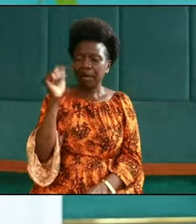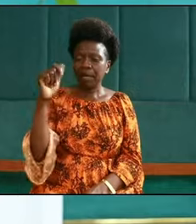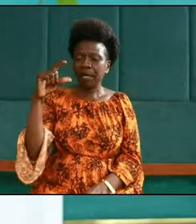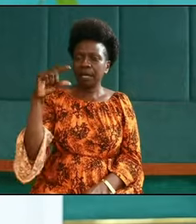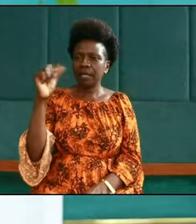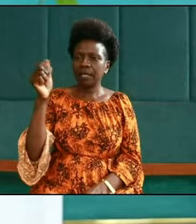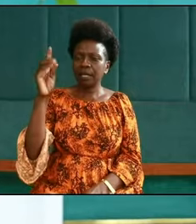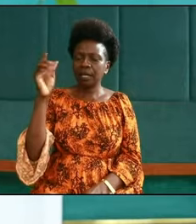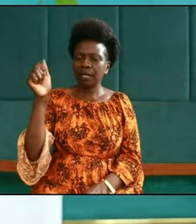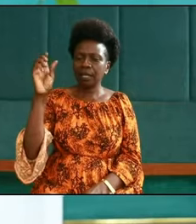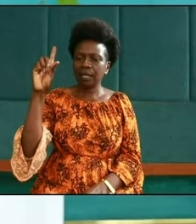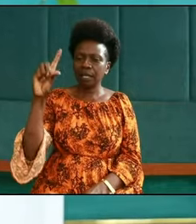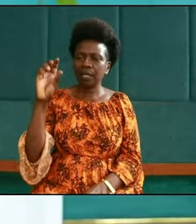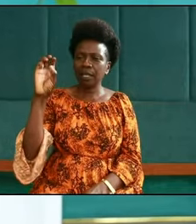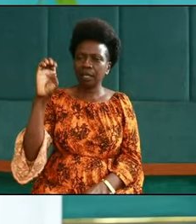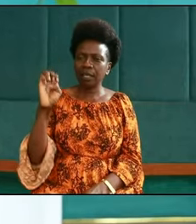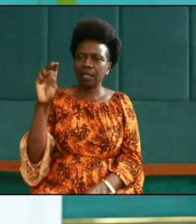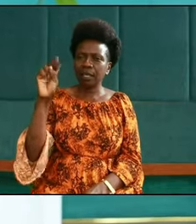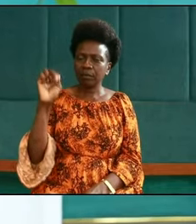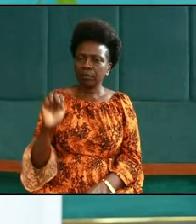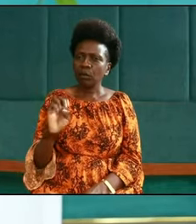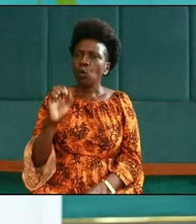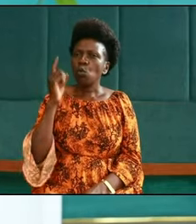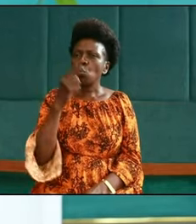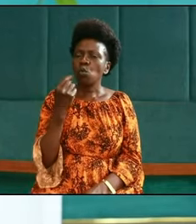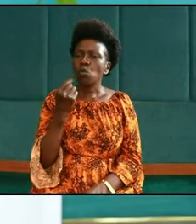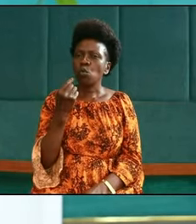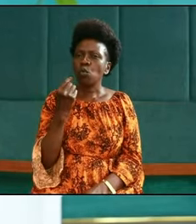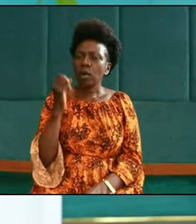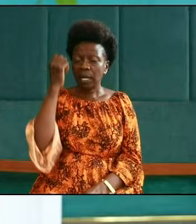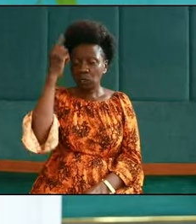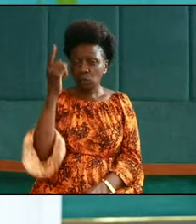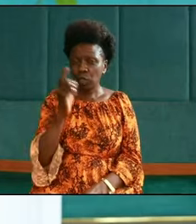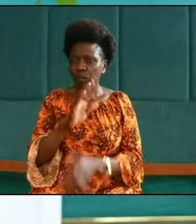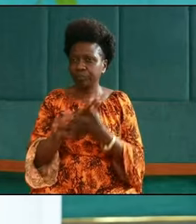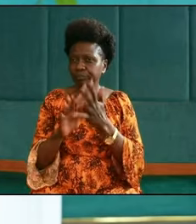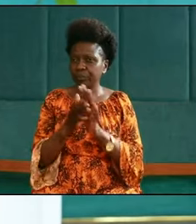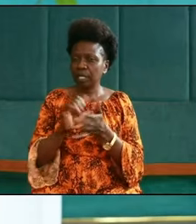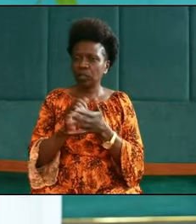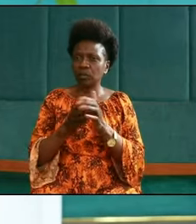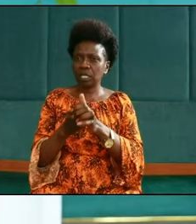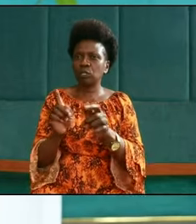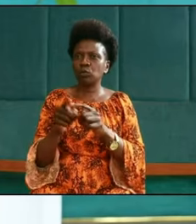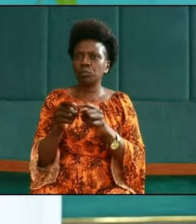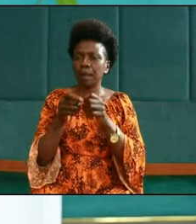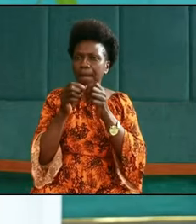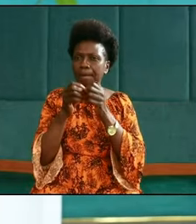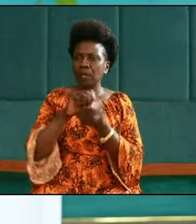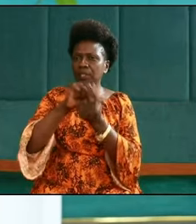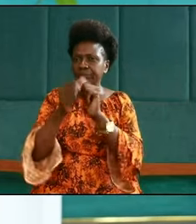who understood consecration that it need to be